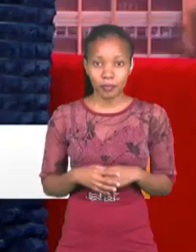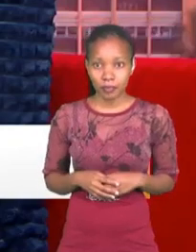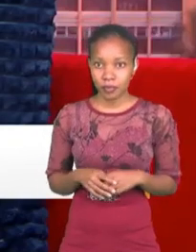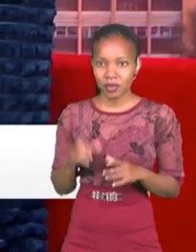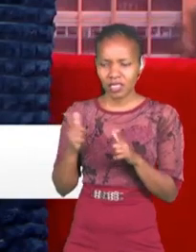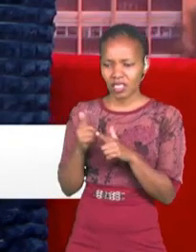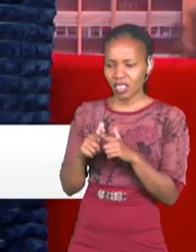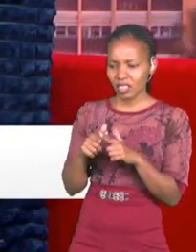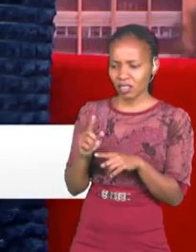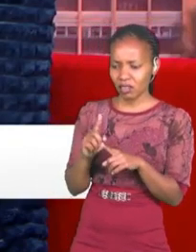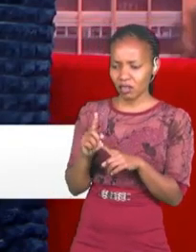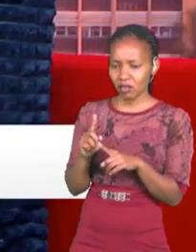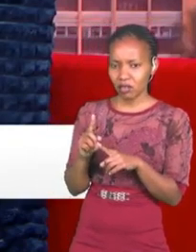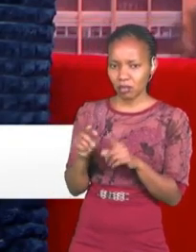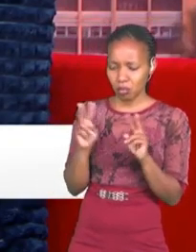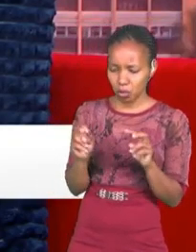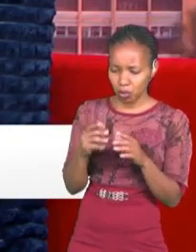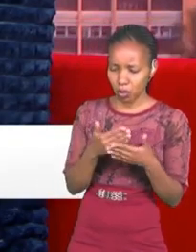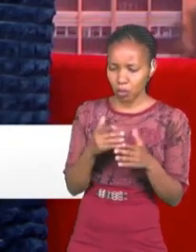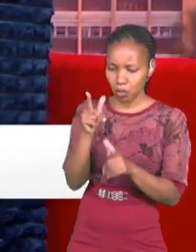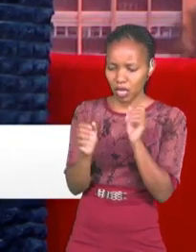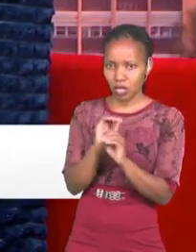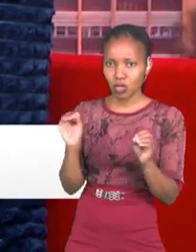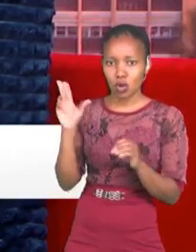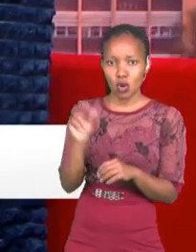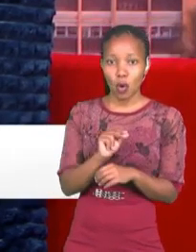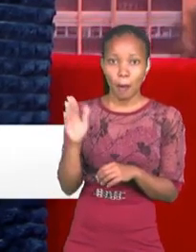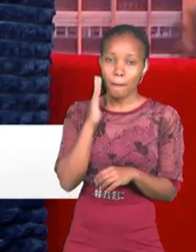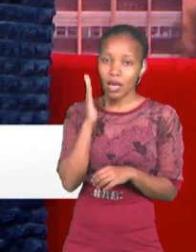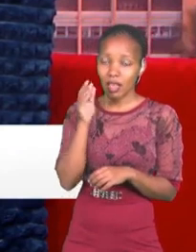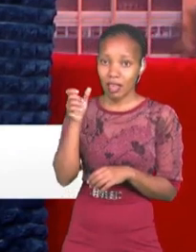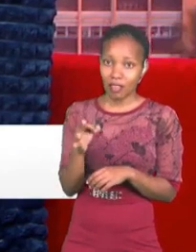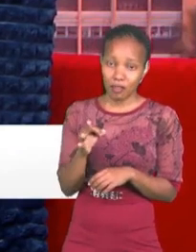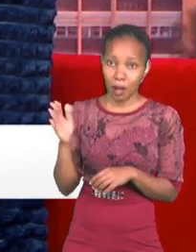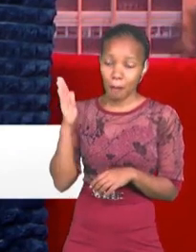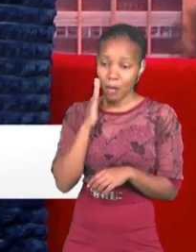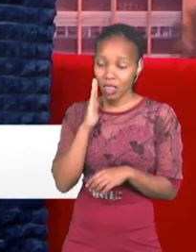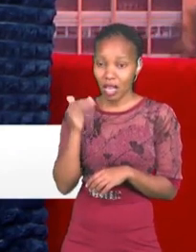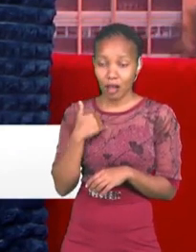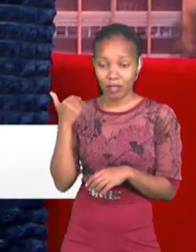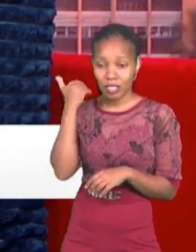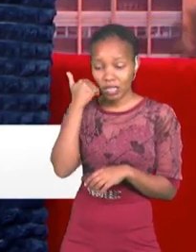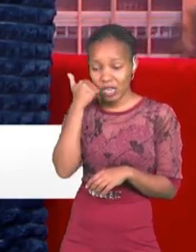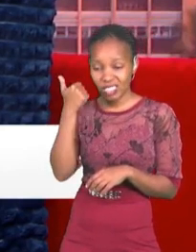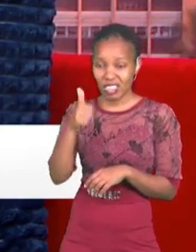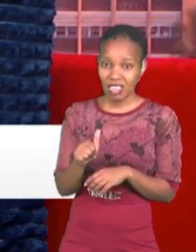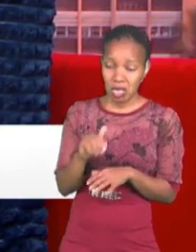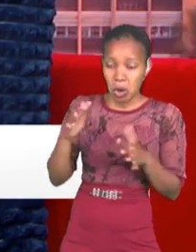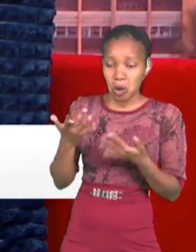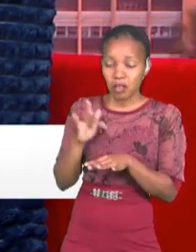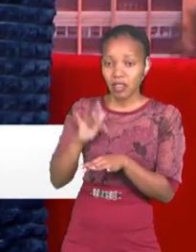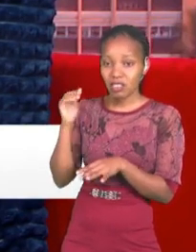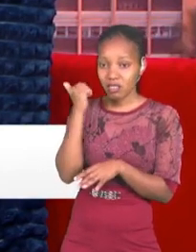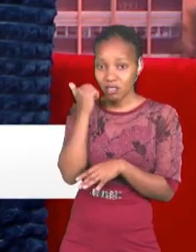do a test on milk. Mm-hmm. We will do test of the mother. The mother. If she's suffering from any chronic disease or okay. some infectious